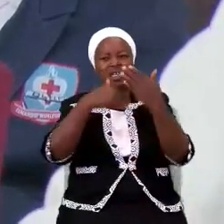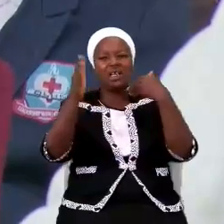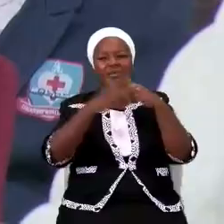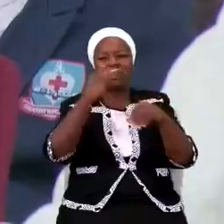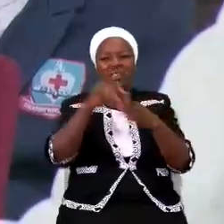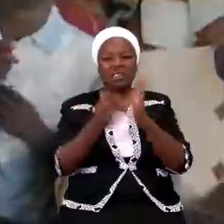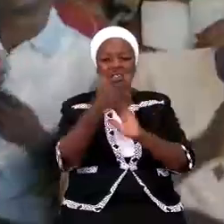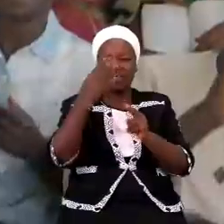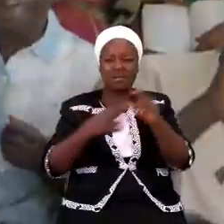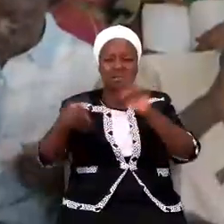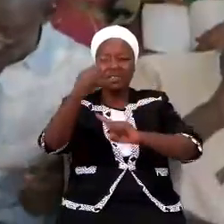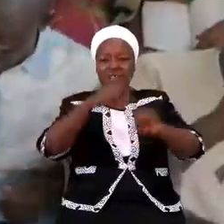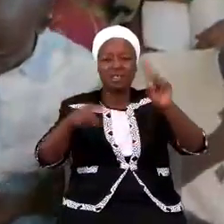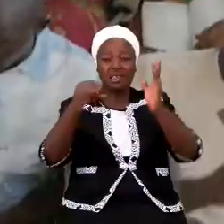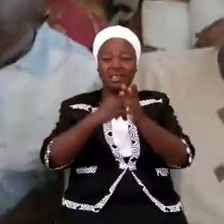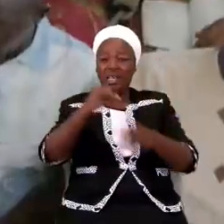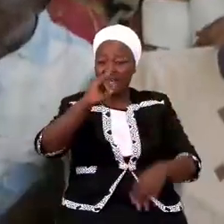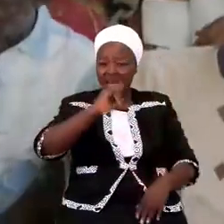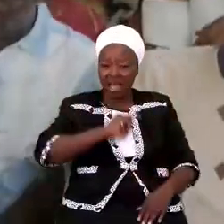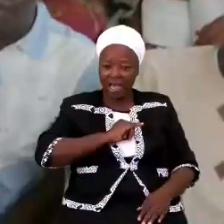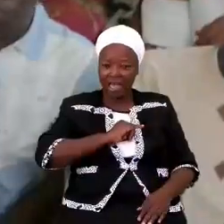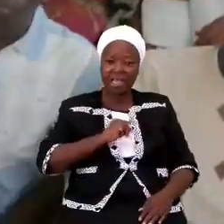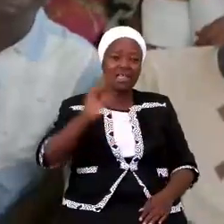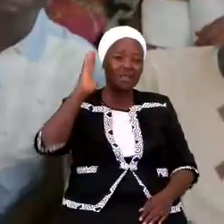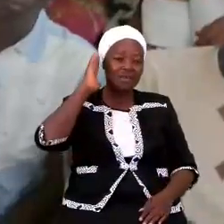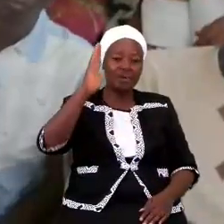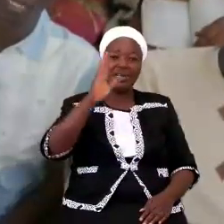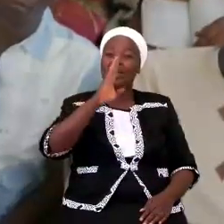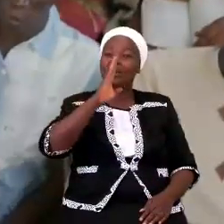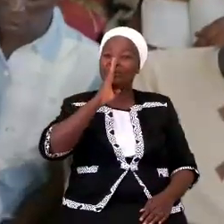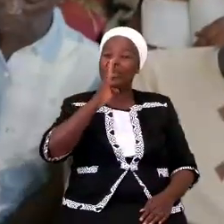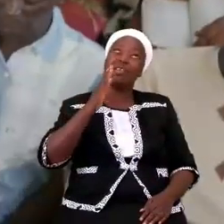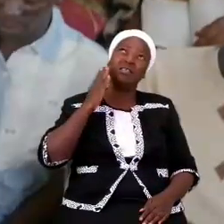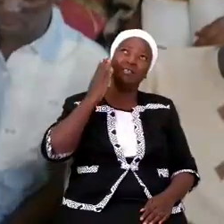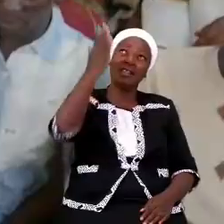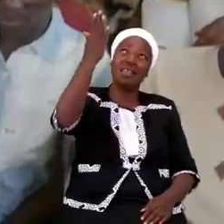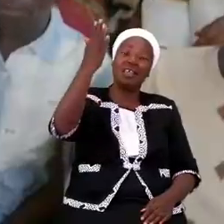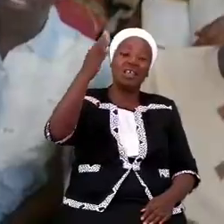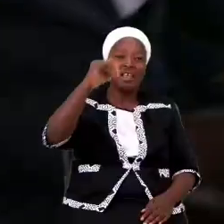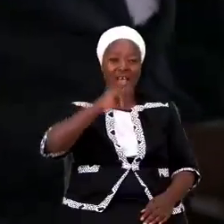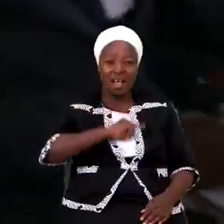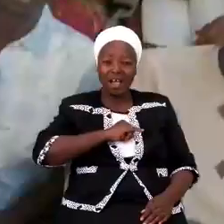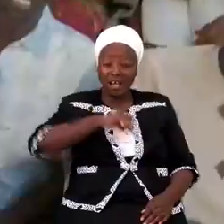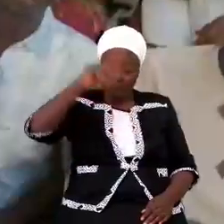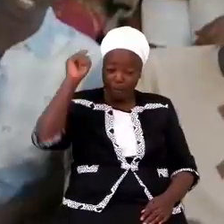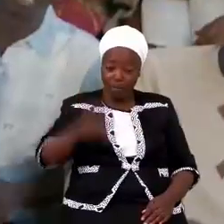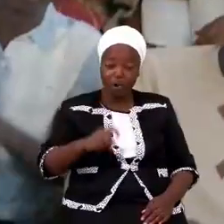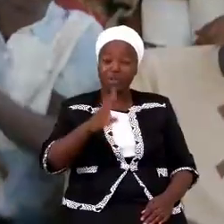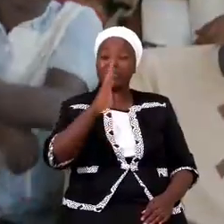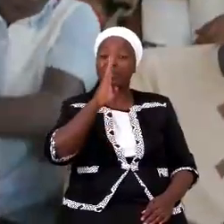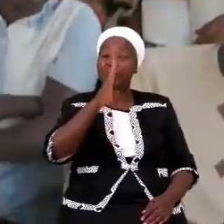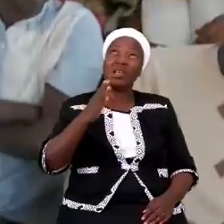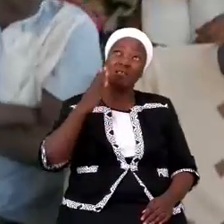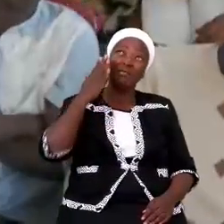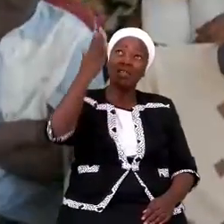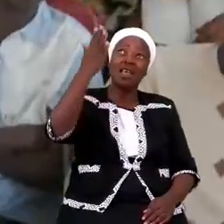be there. I'll cross every sea. I'll climb any mountain. I'll